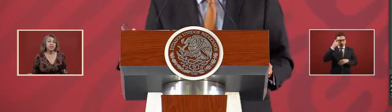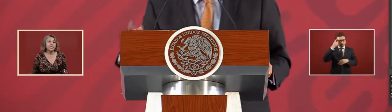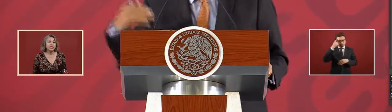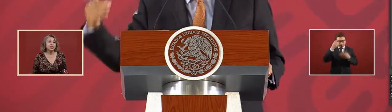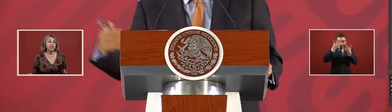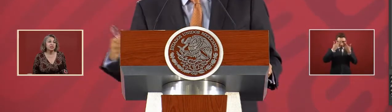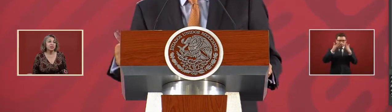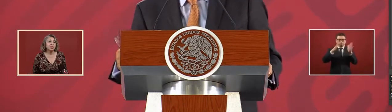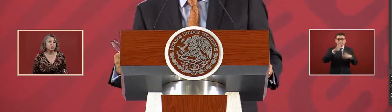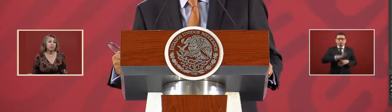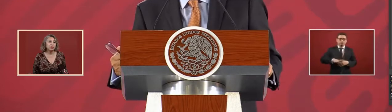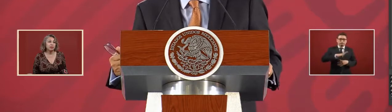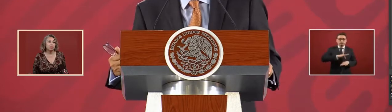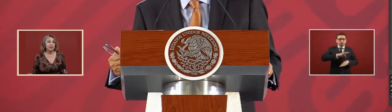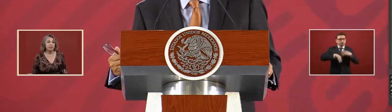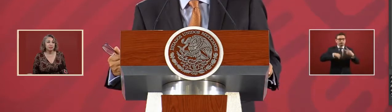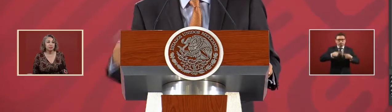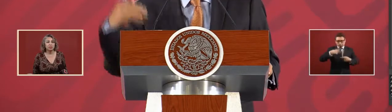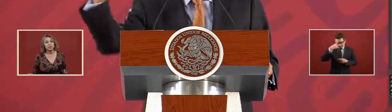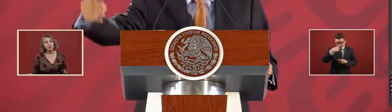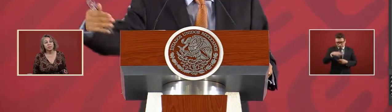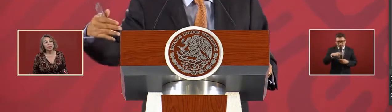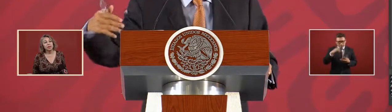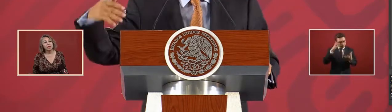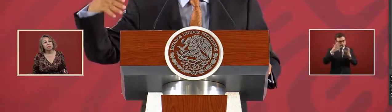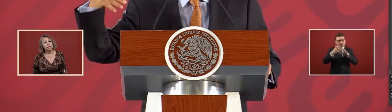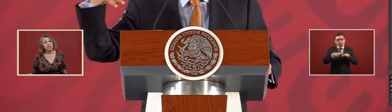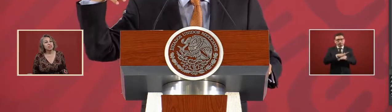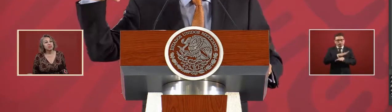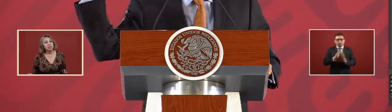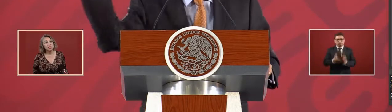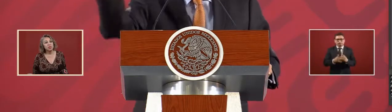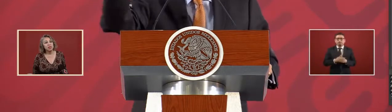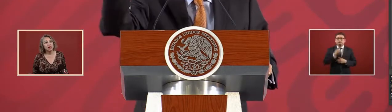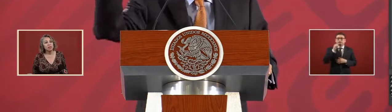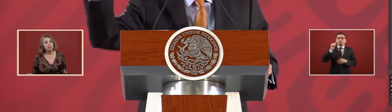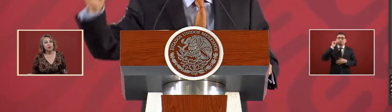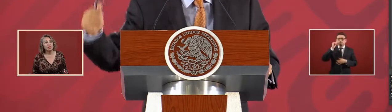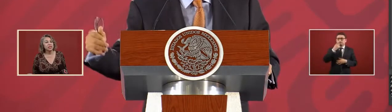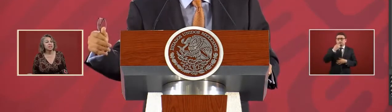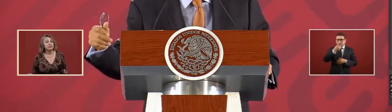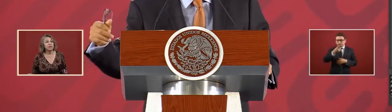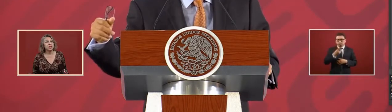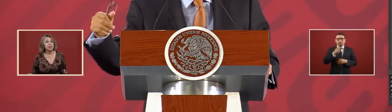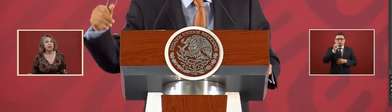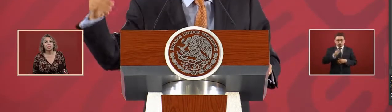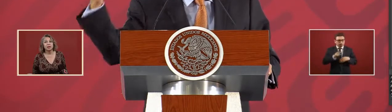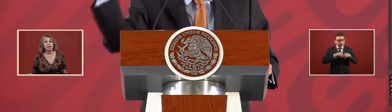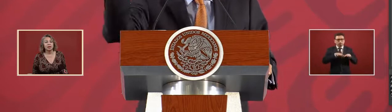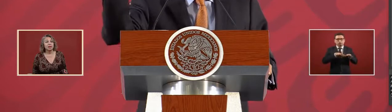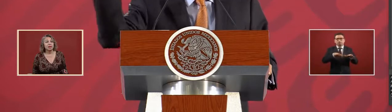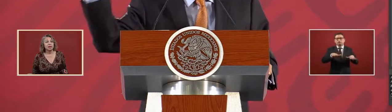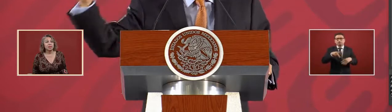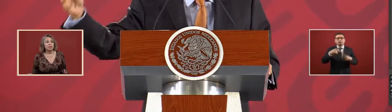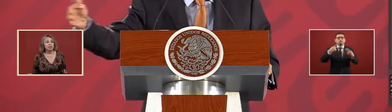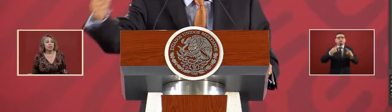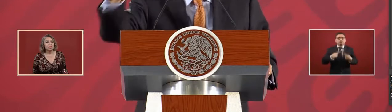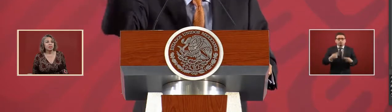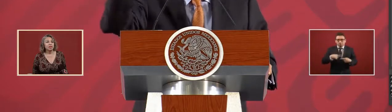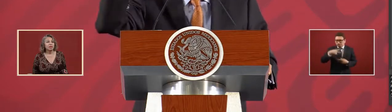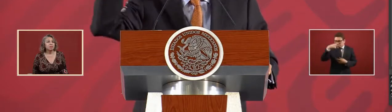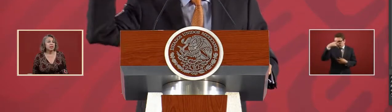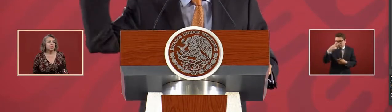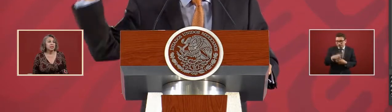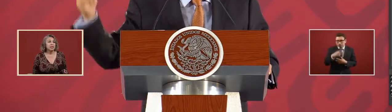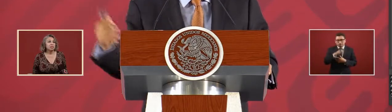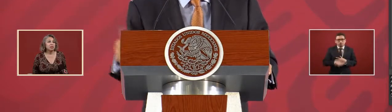of mentation of the people of Mexico. Que ayer hablábamos, because yesterday de que es un we fenómeno, were talking about that it's a phenomenon, la gente en México está